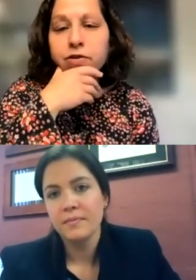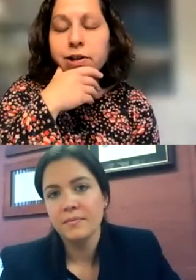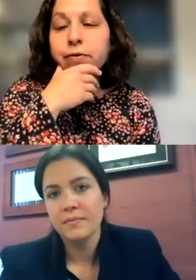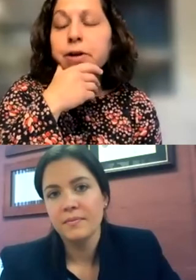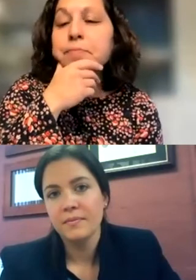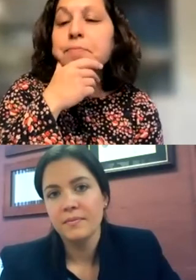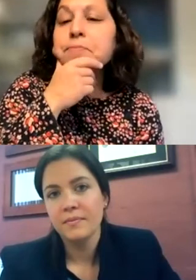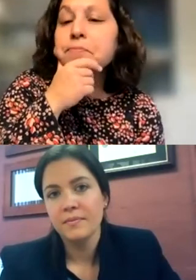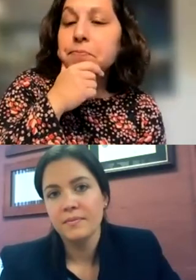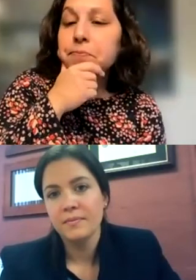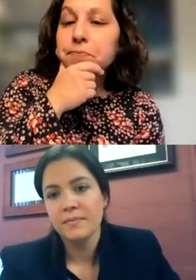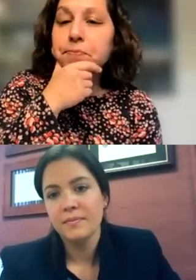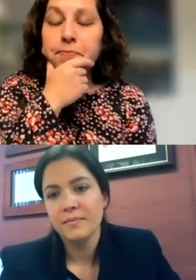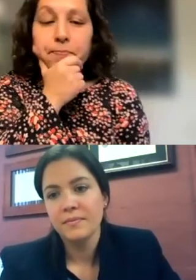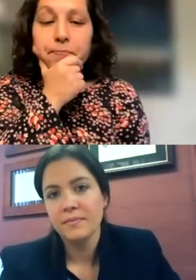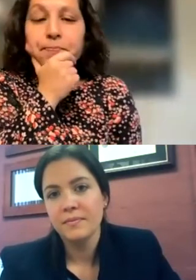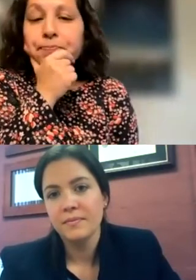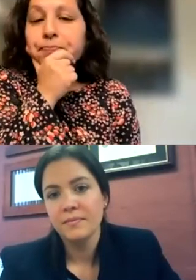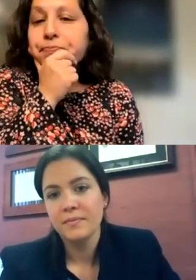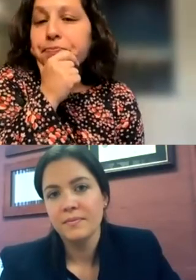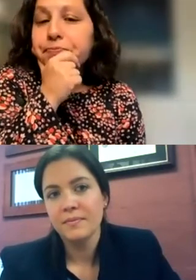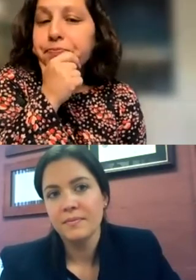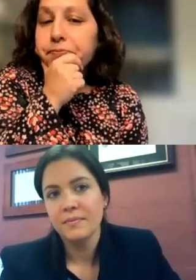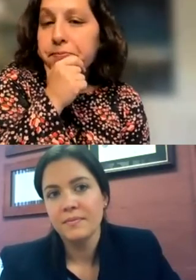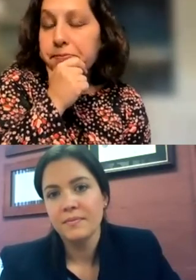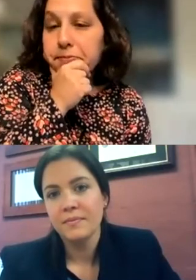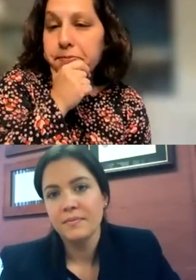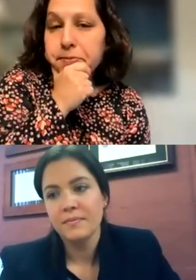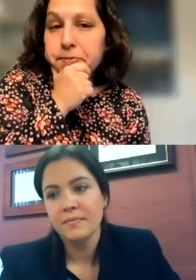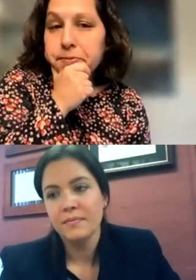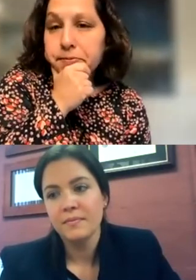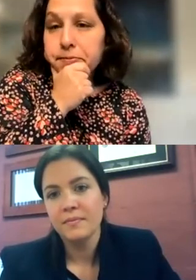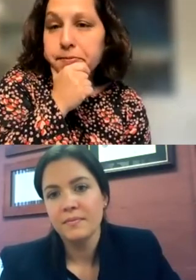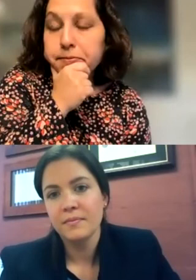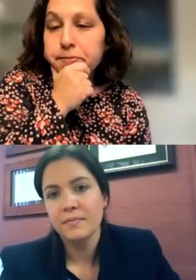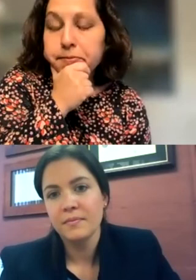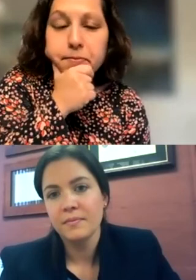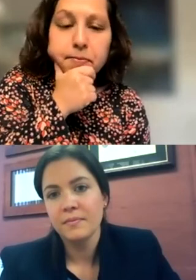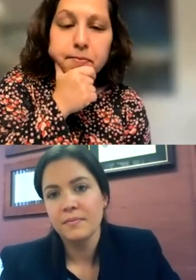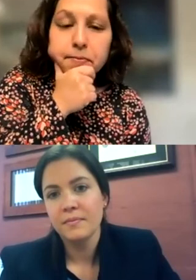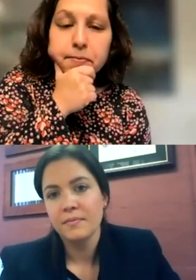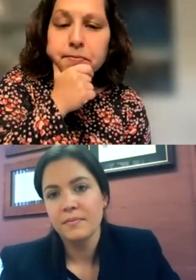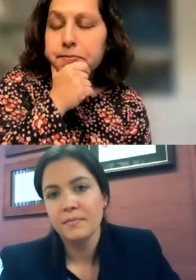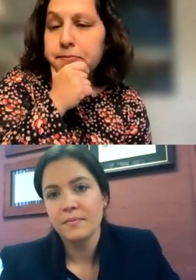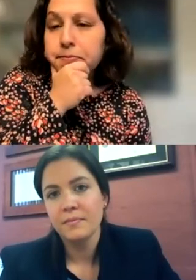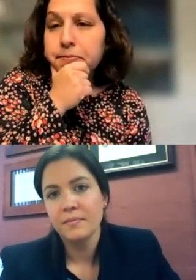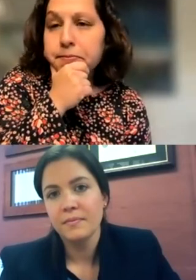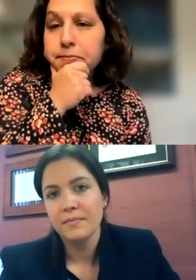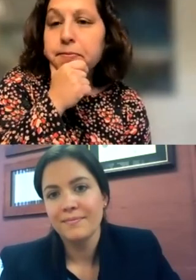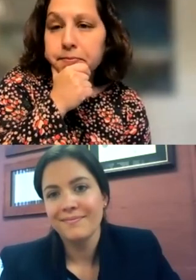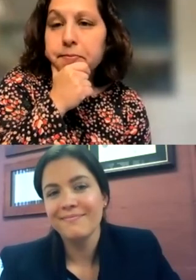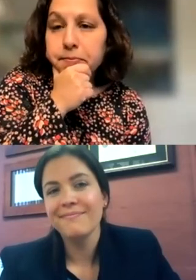that's delivered. I just want to underscore that issue that Zipporah brought up about being